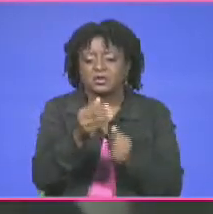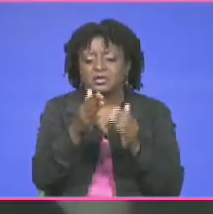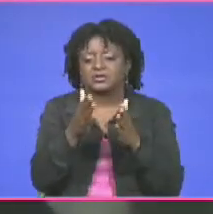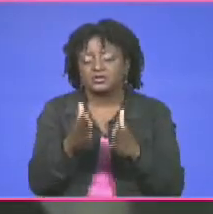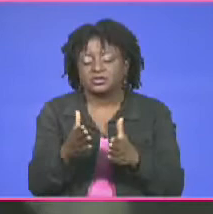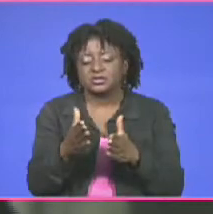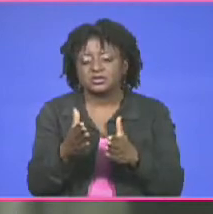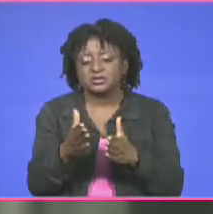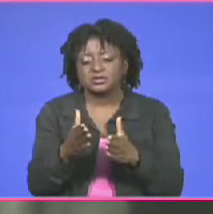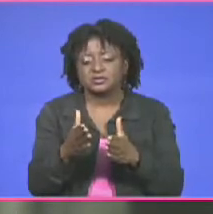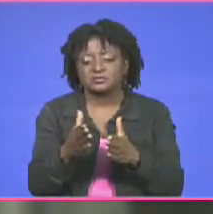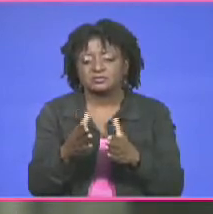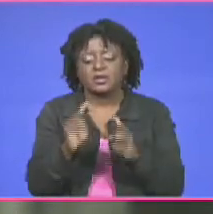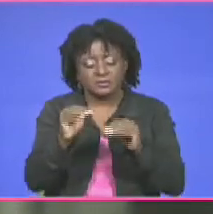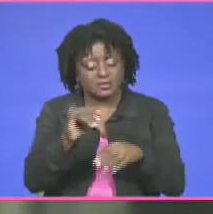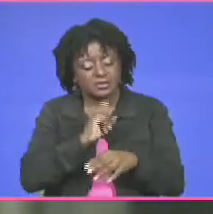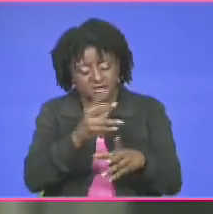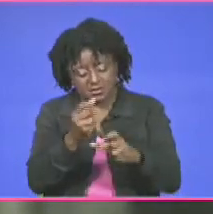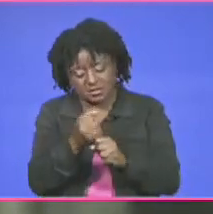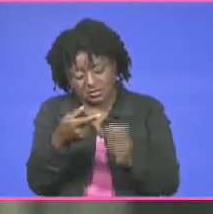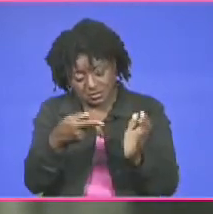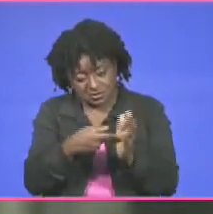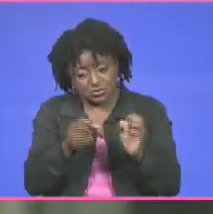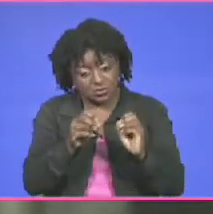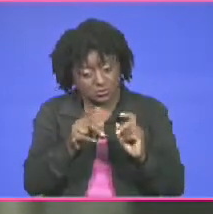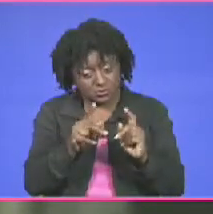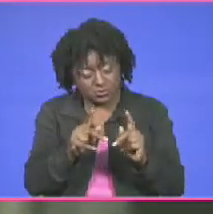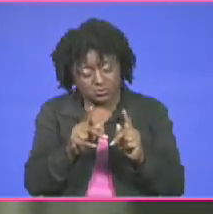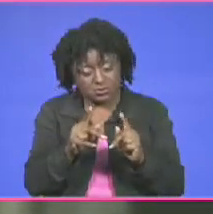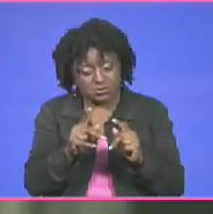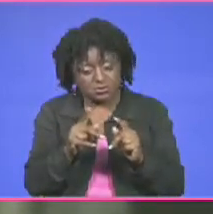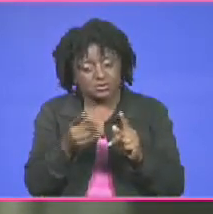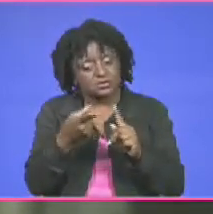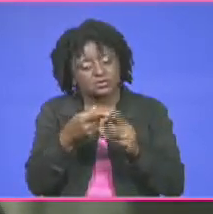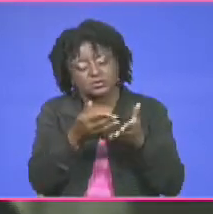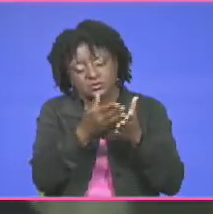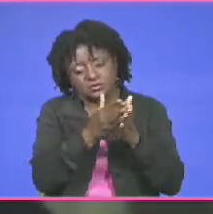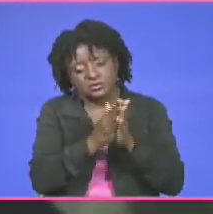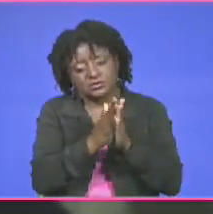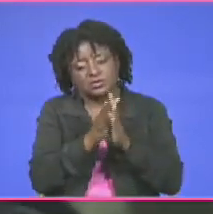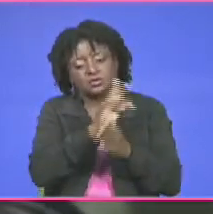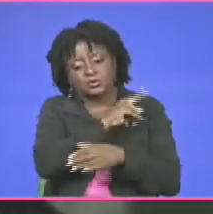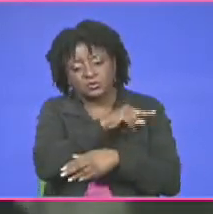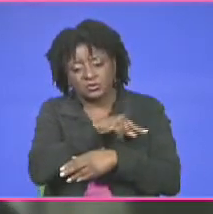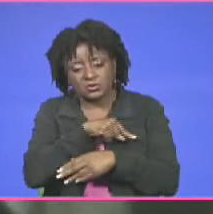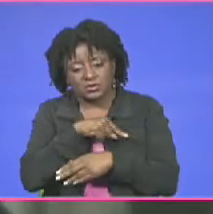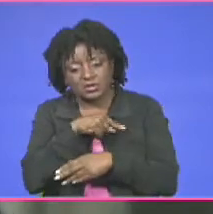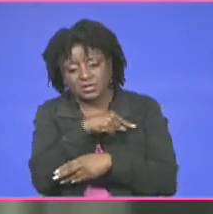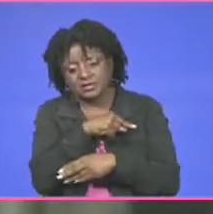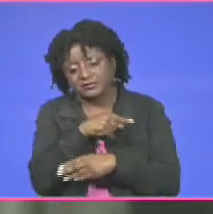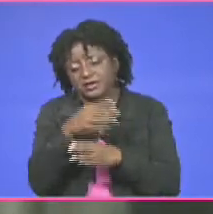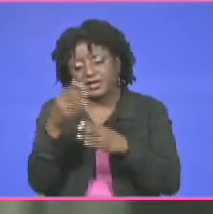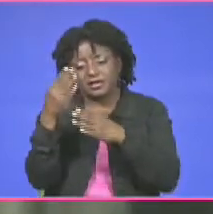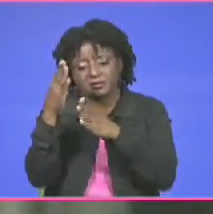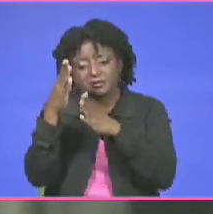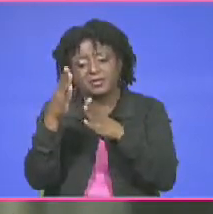May I take this opportunity, Madam President, to appeal to qualified